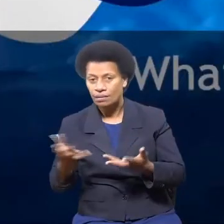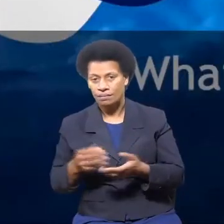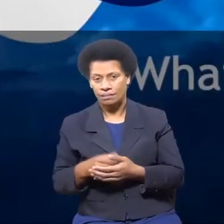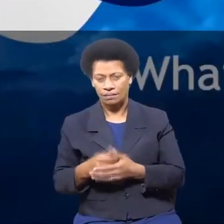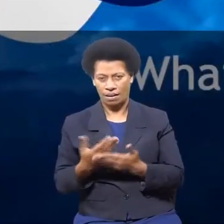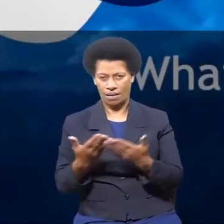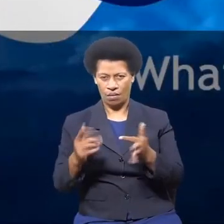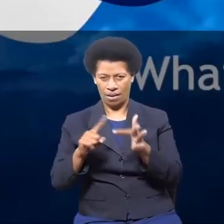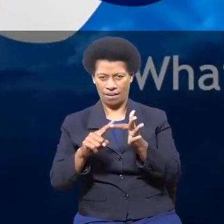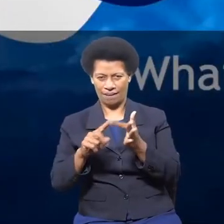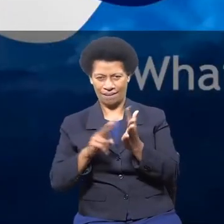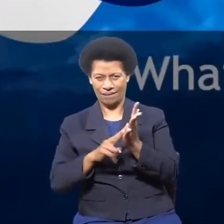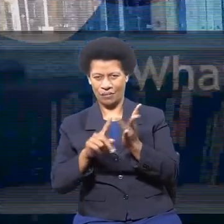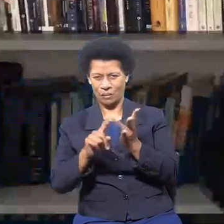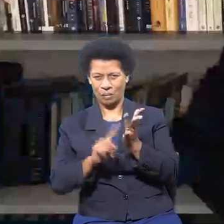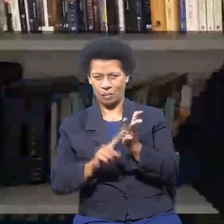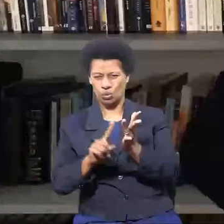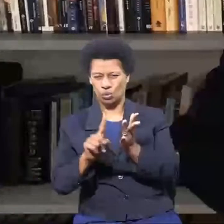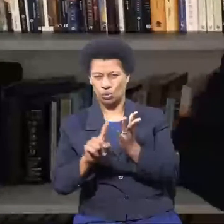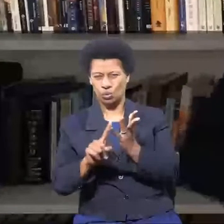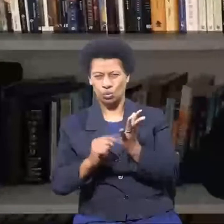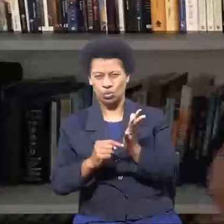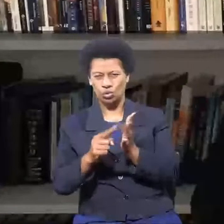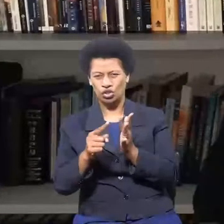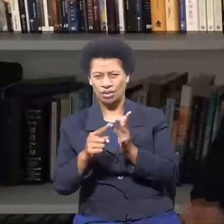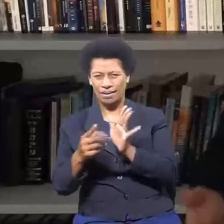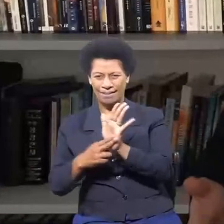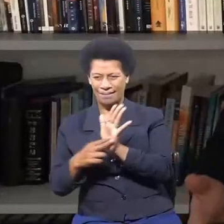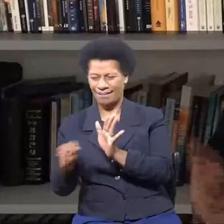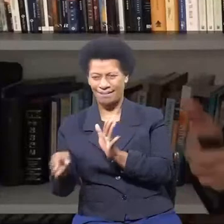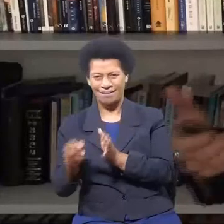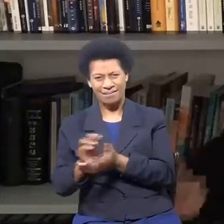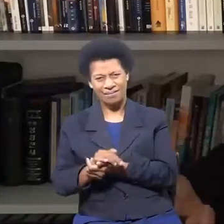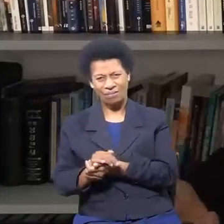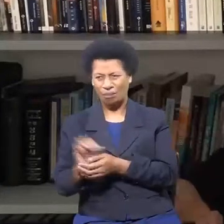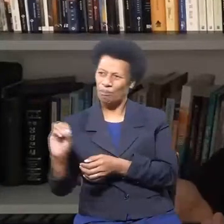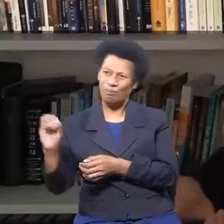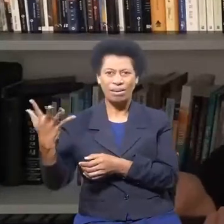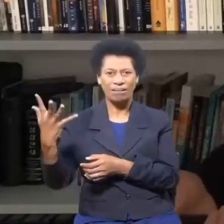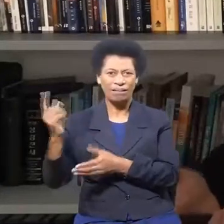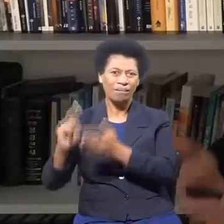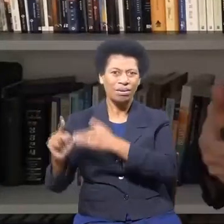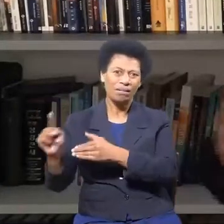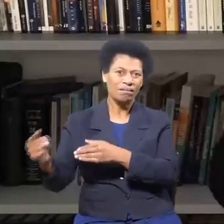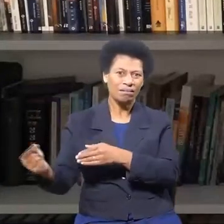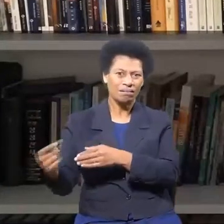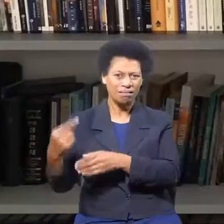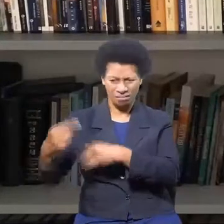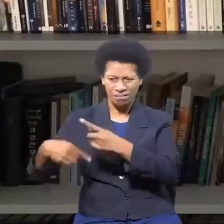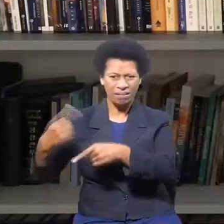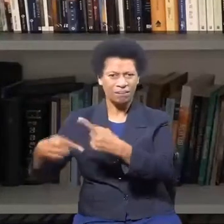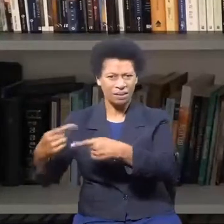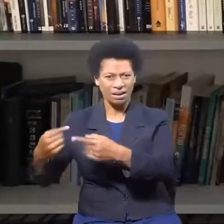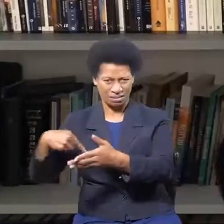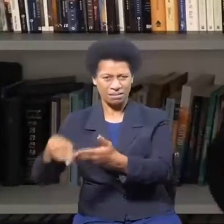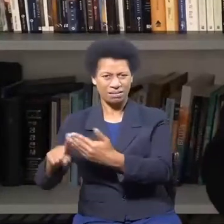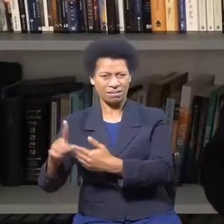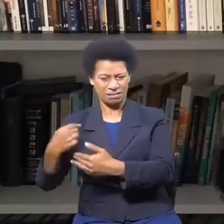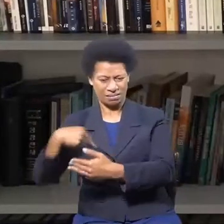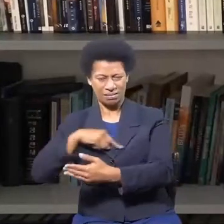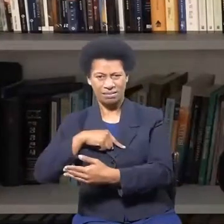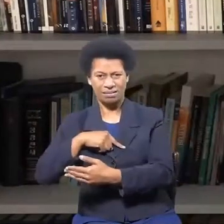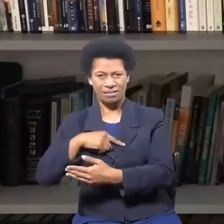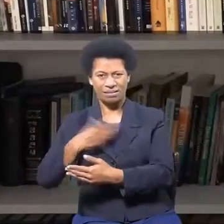about evolution? You know, isn't there a whole lot of evidence that we evolved? Isn't